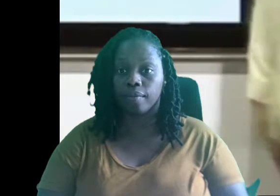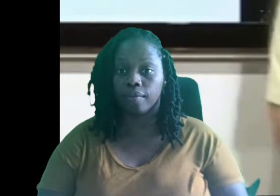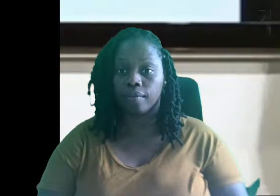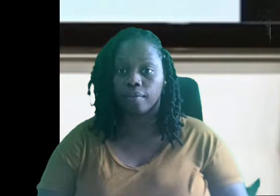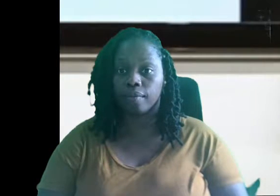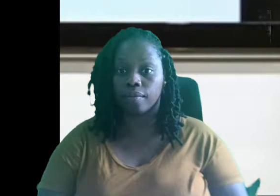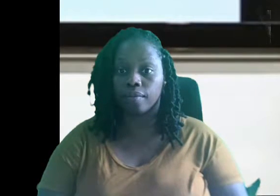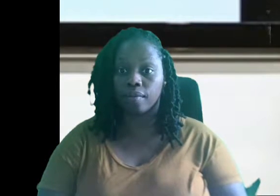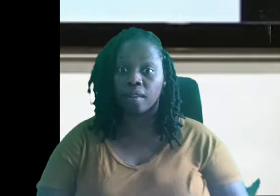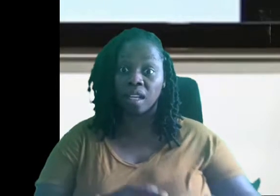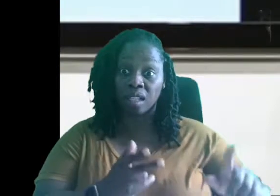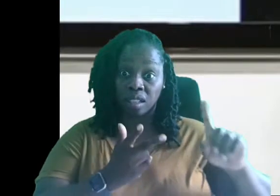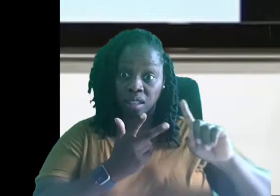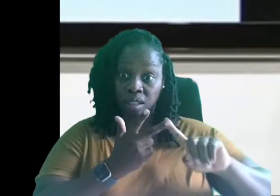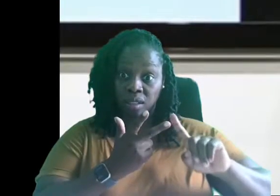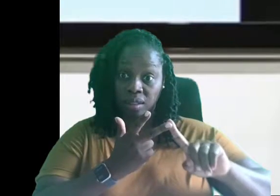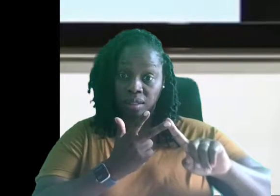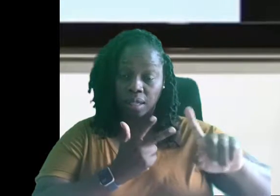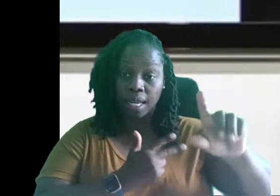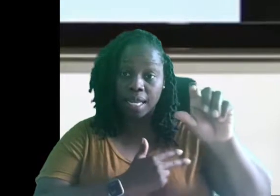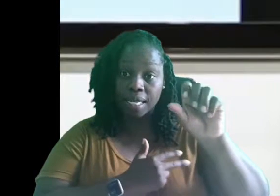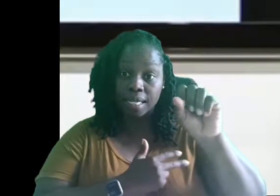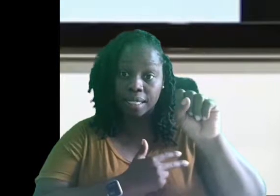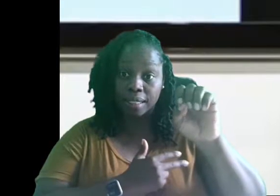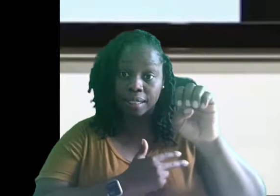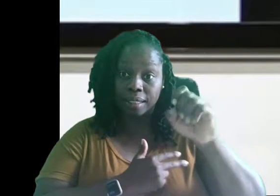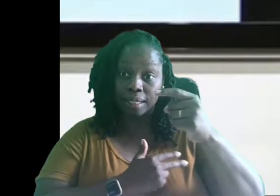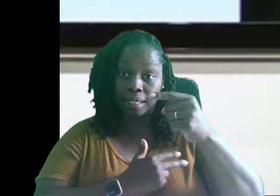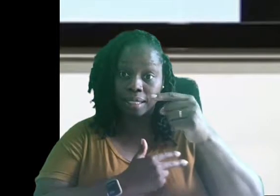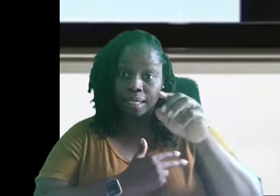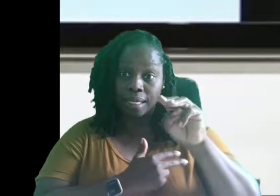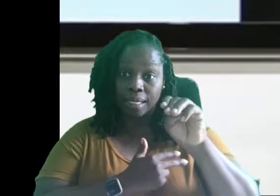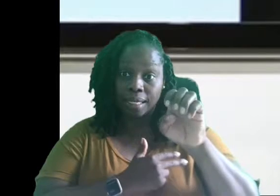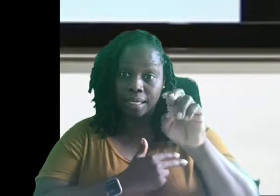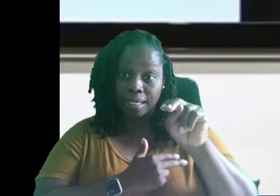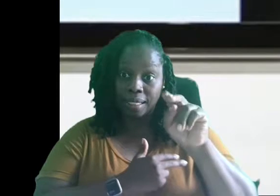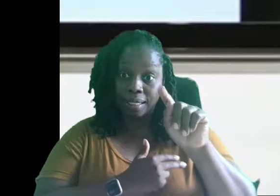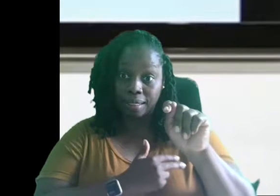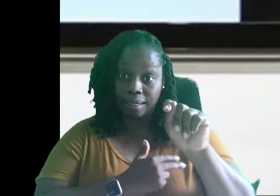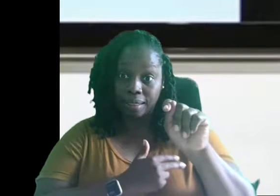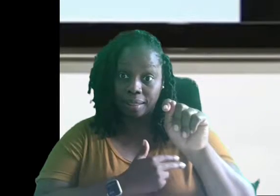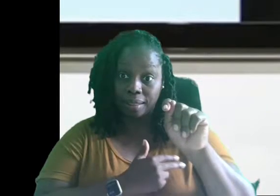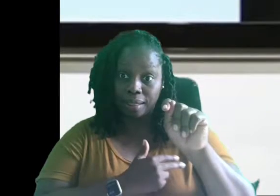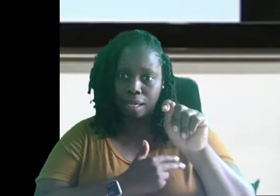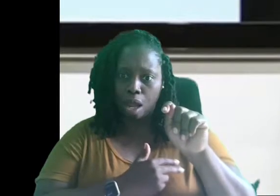Now, if I draw a segment